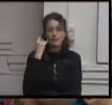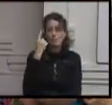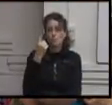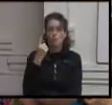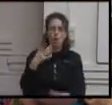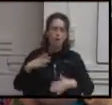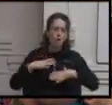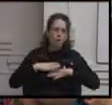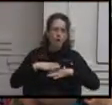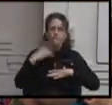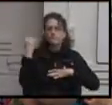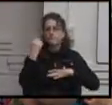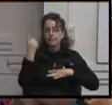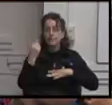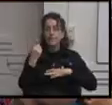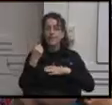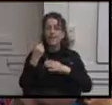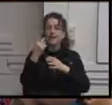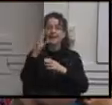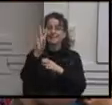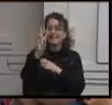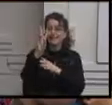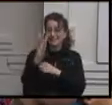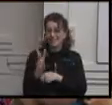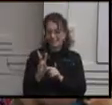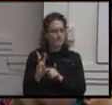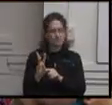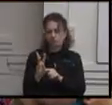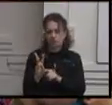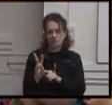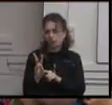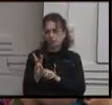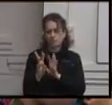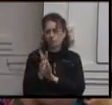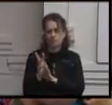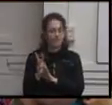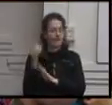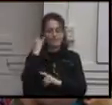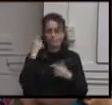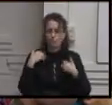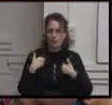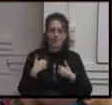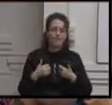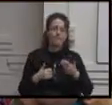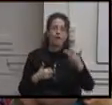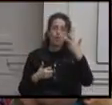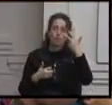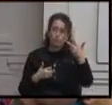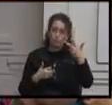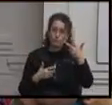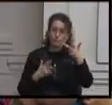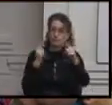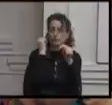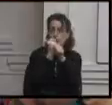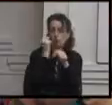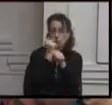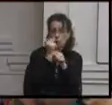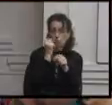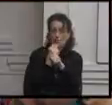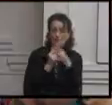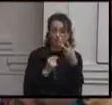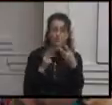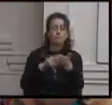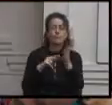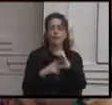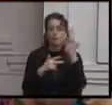you 6. He said they're responding with 3 vehicles, 2 engines and a ladder. That's 3 people that are committed to driving